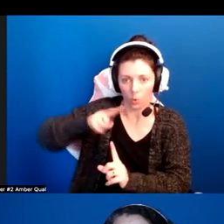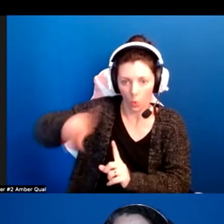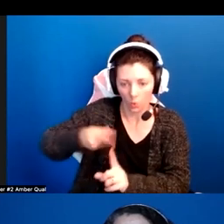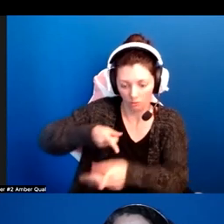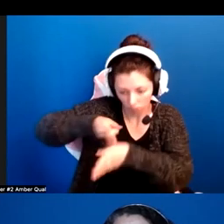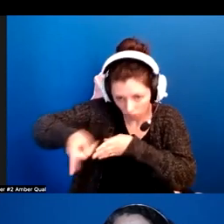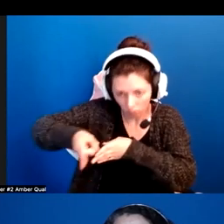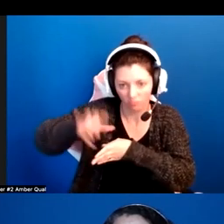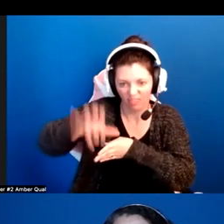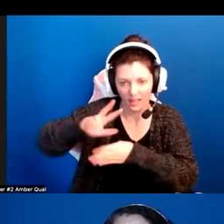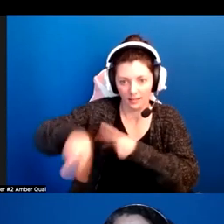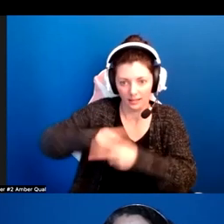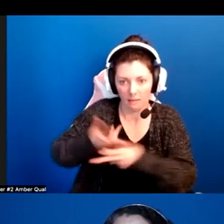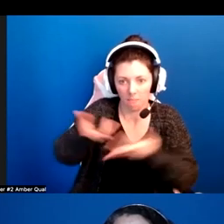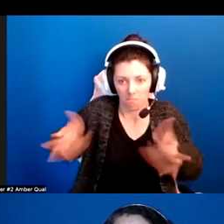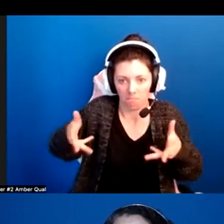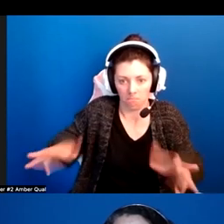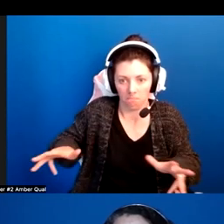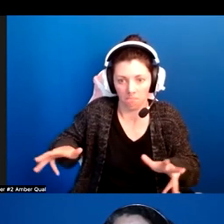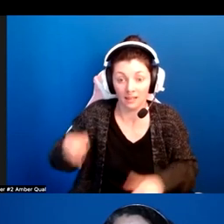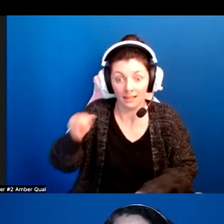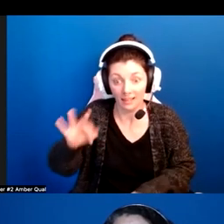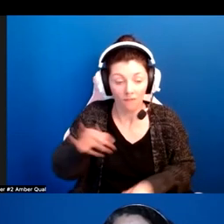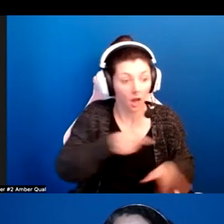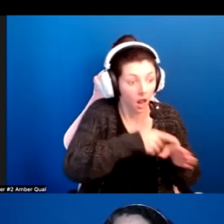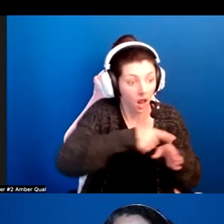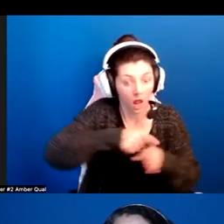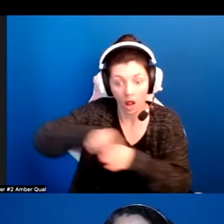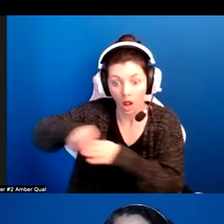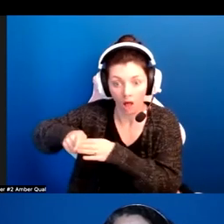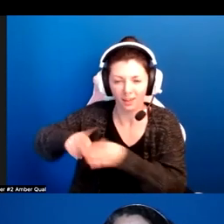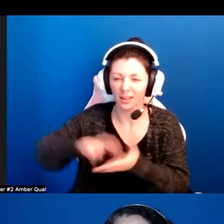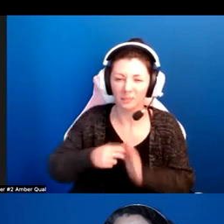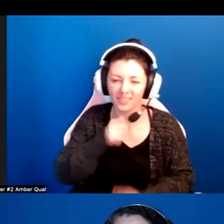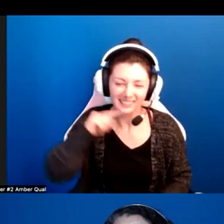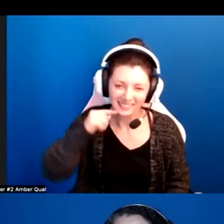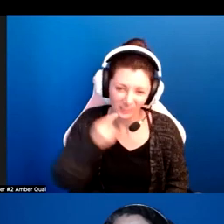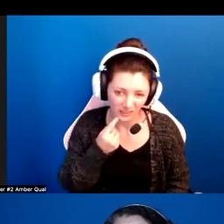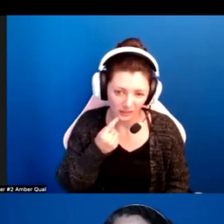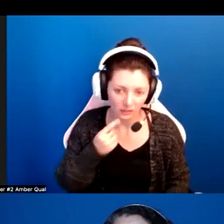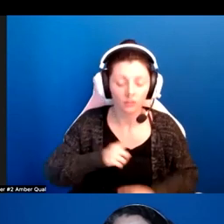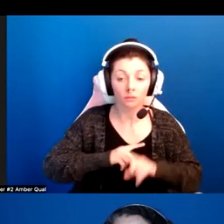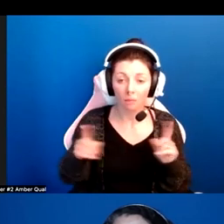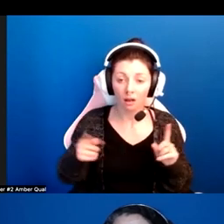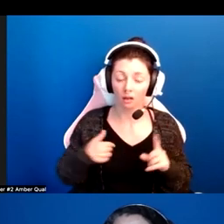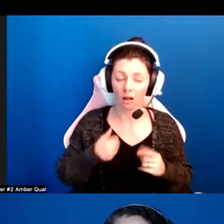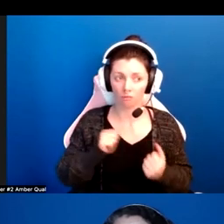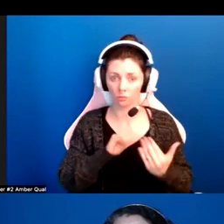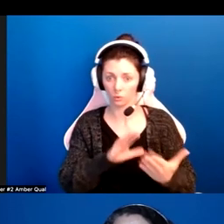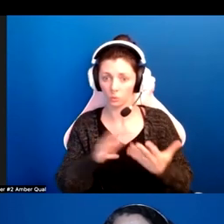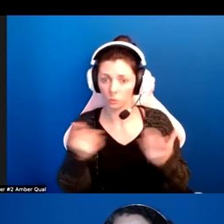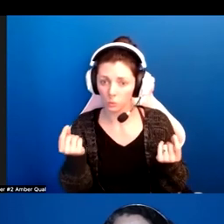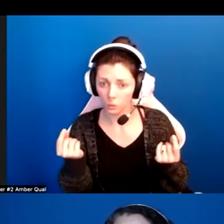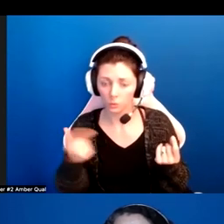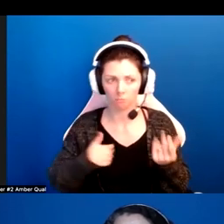flit around, people think that you're not serious. But the way that I kind of approach it is I'm really interested in the kind of question. So